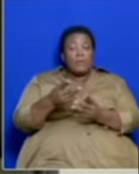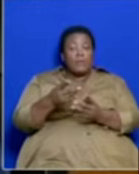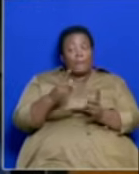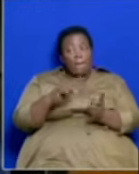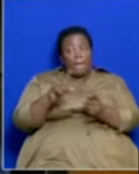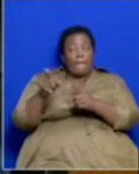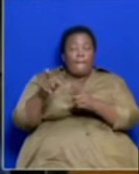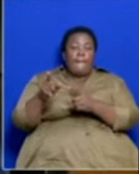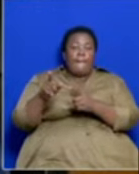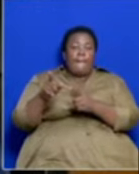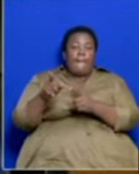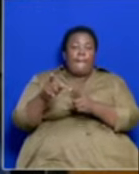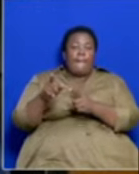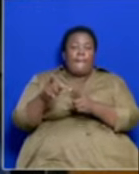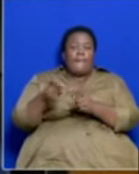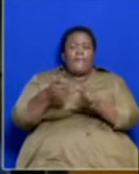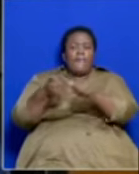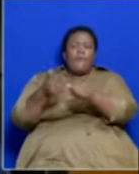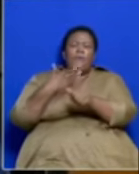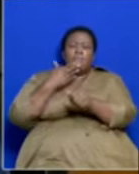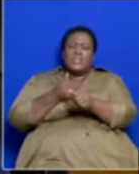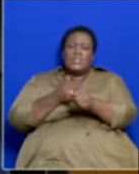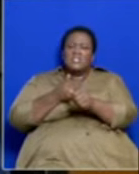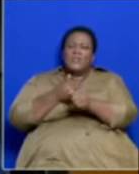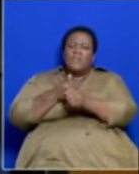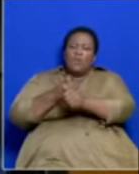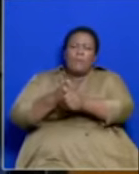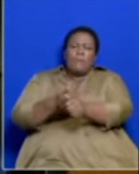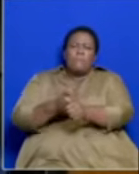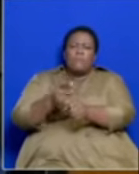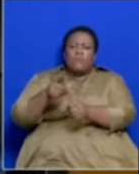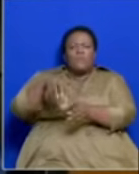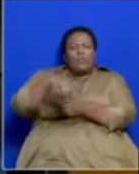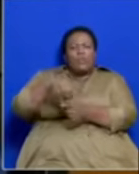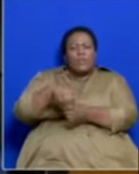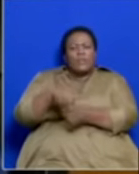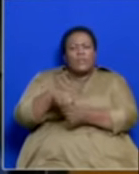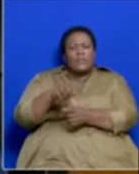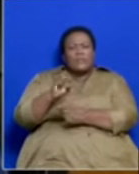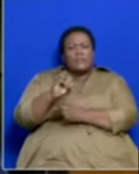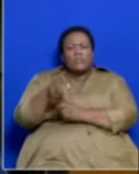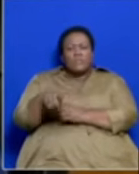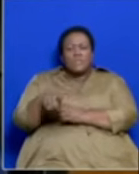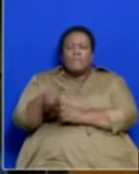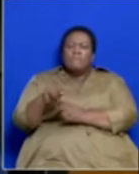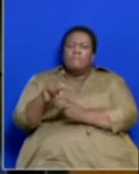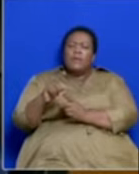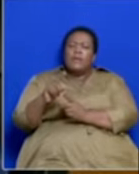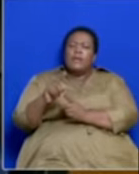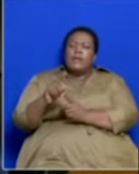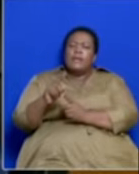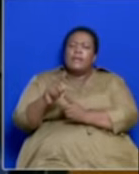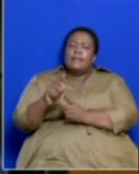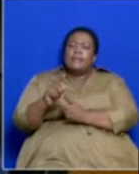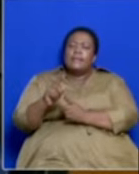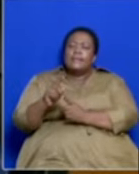up on the actual content and true reading Yes. of this procedure. In fact, we've made a note. These